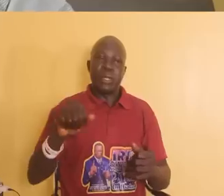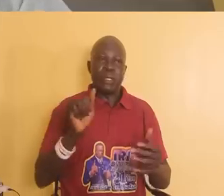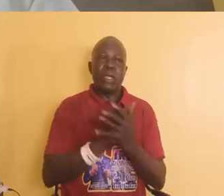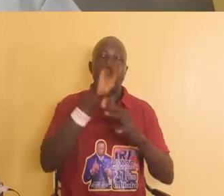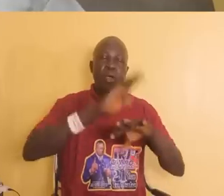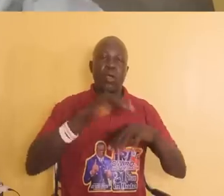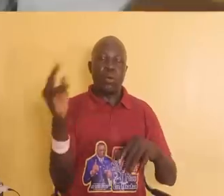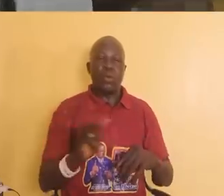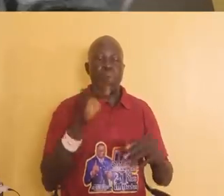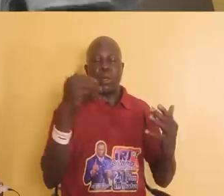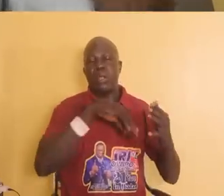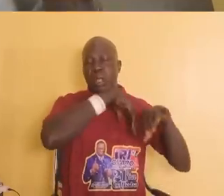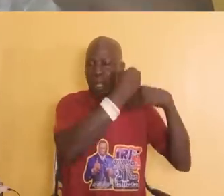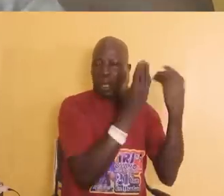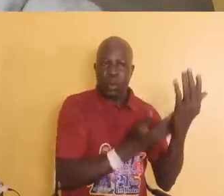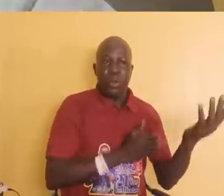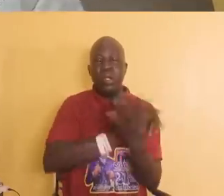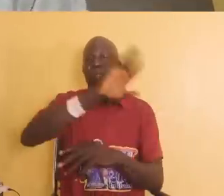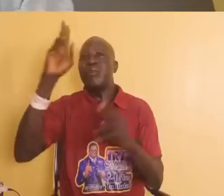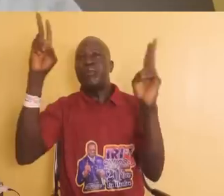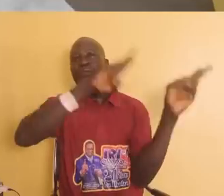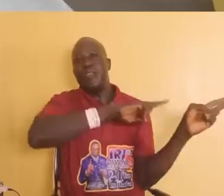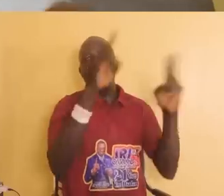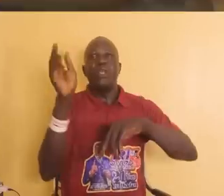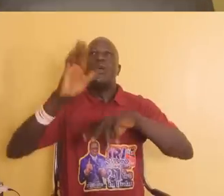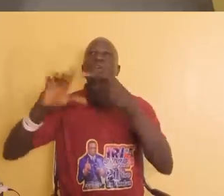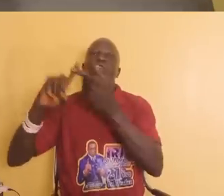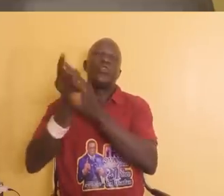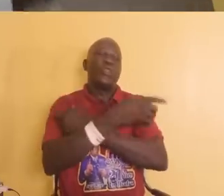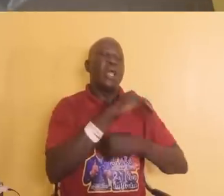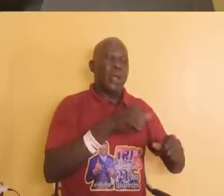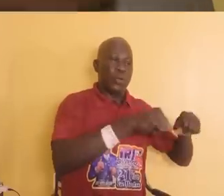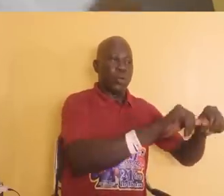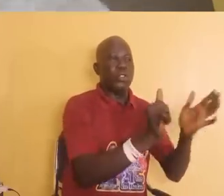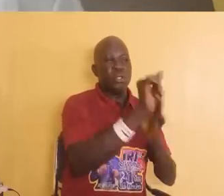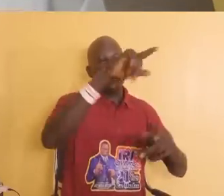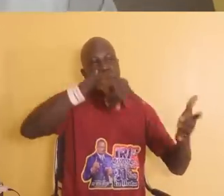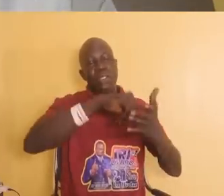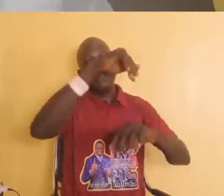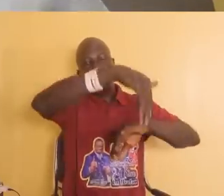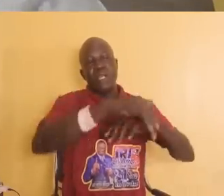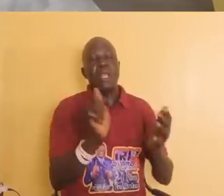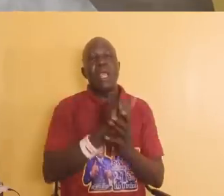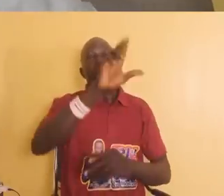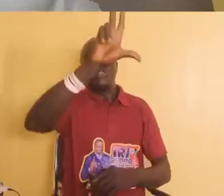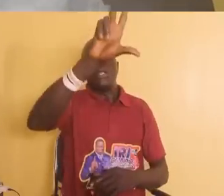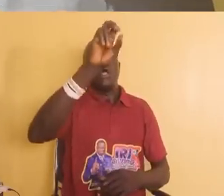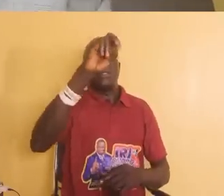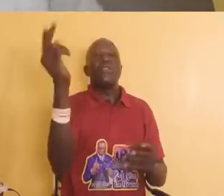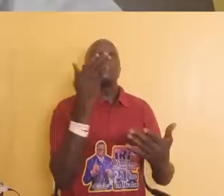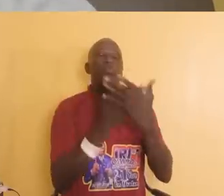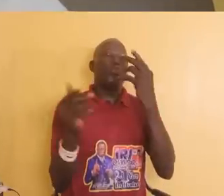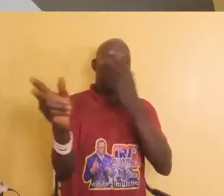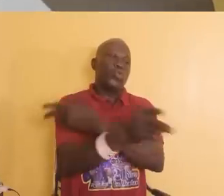Yeah. Very early morning. He saw the video for tonight. I have to continue. We will continue tonight. Go back to life.